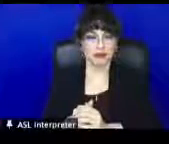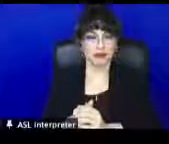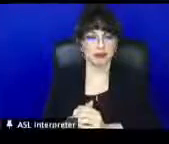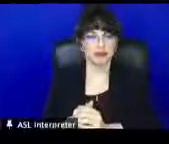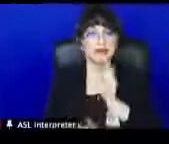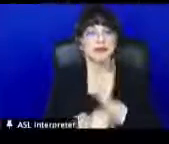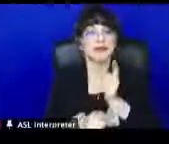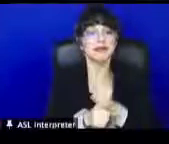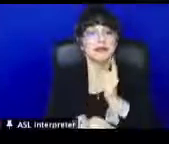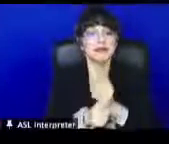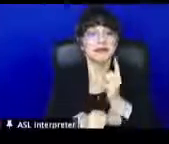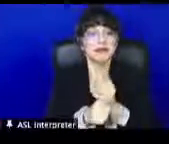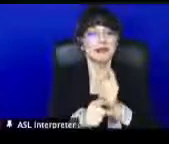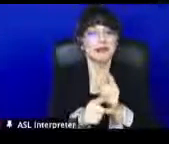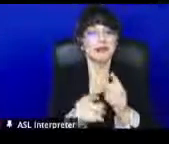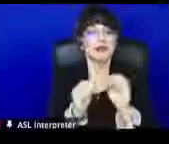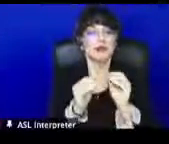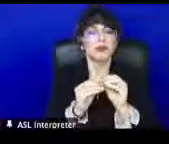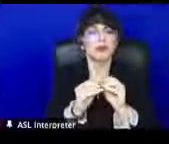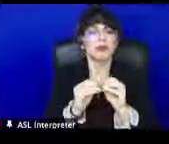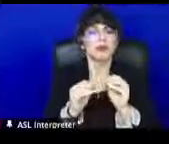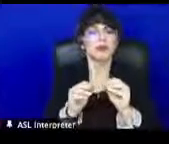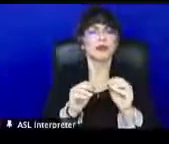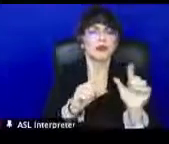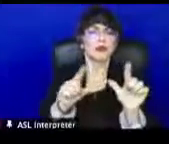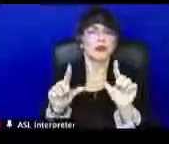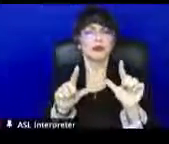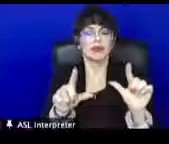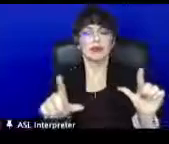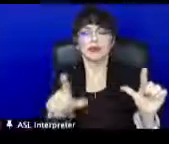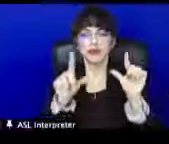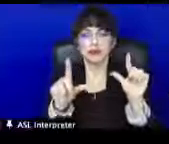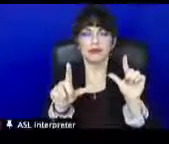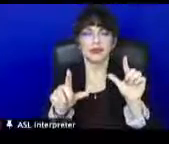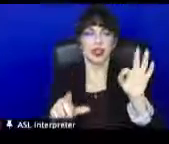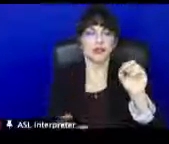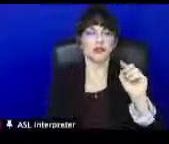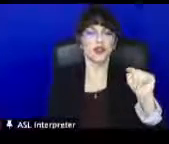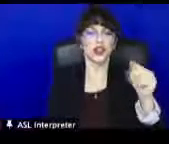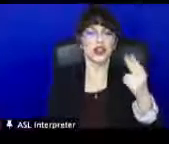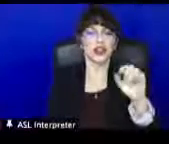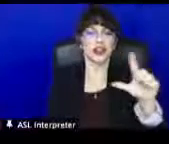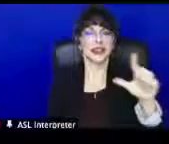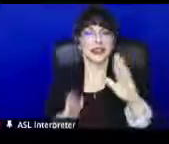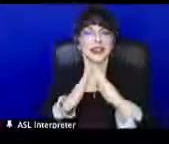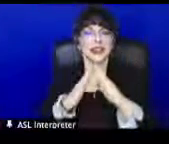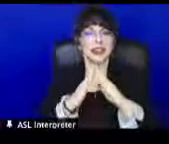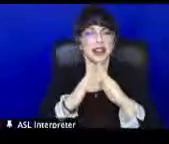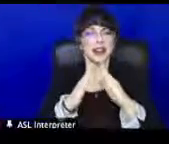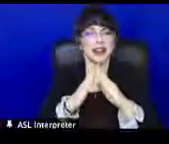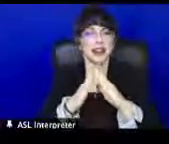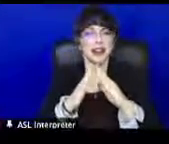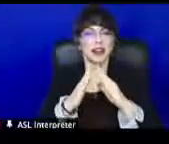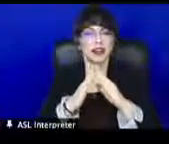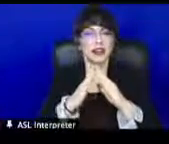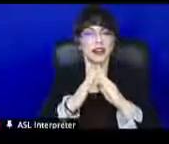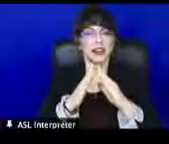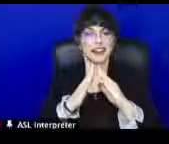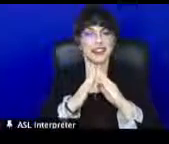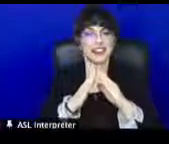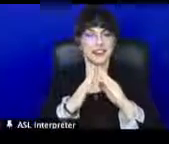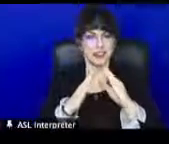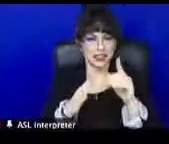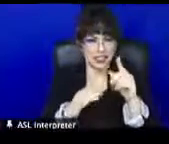Right. So you move it down a little, and then you'll be looking at the foothill cities that are disappearing